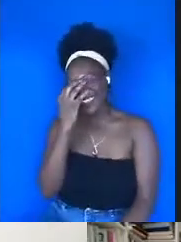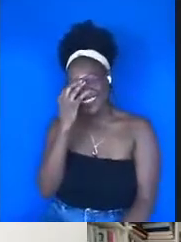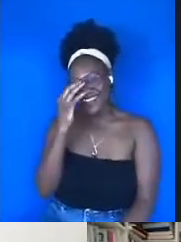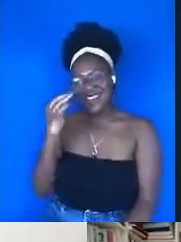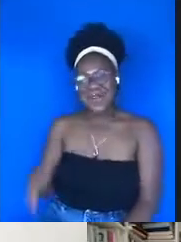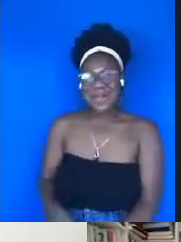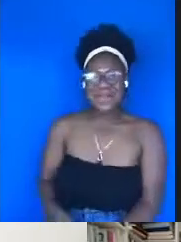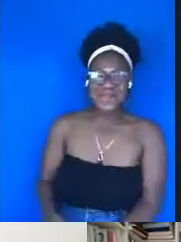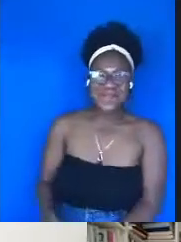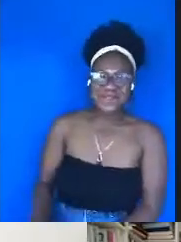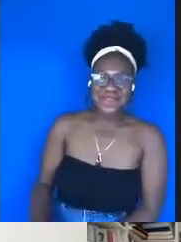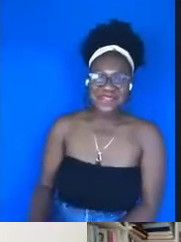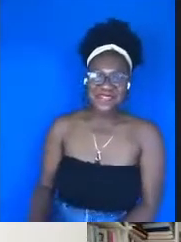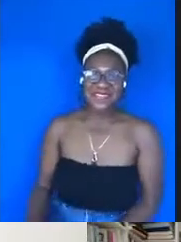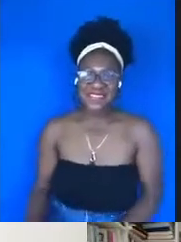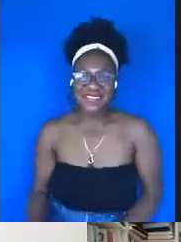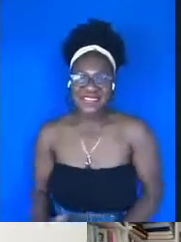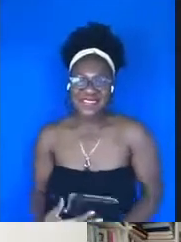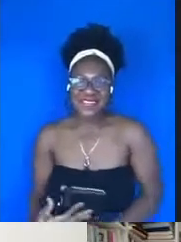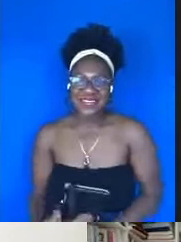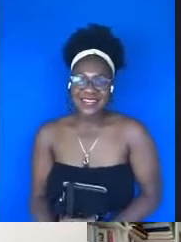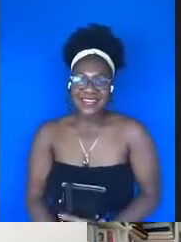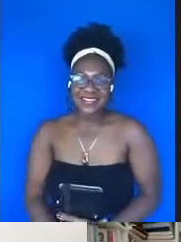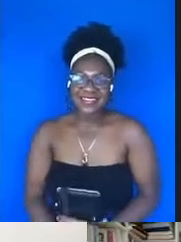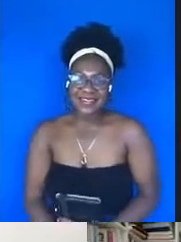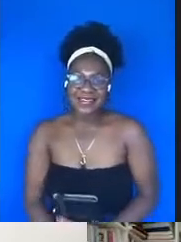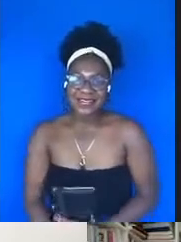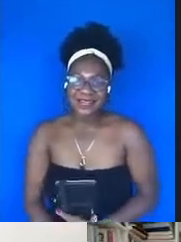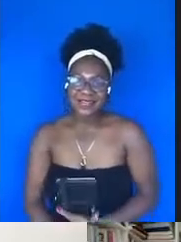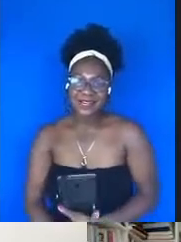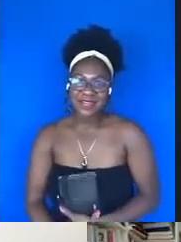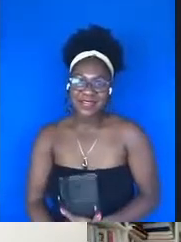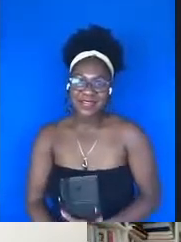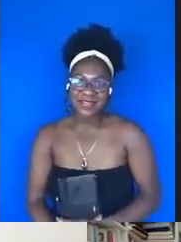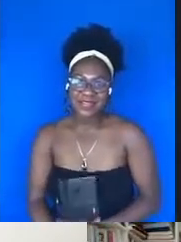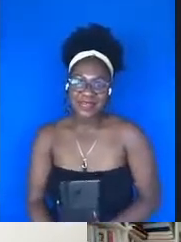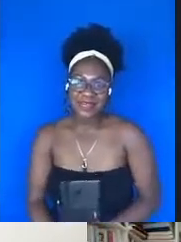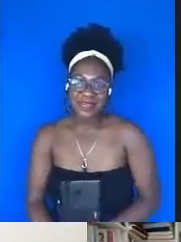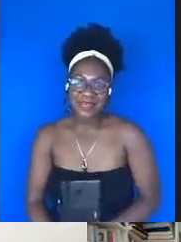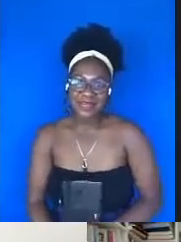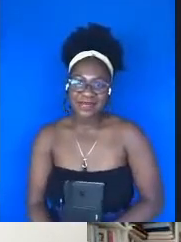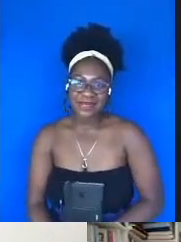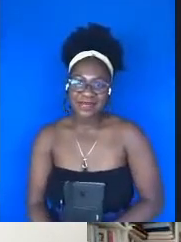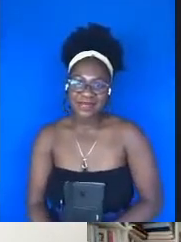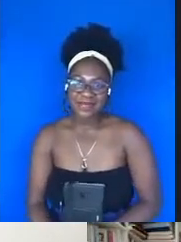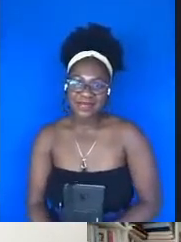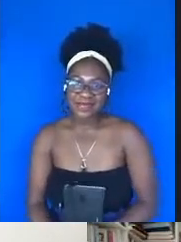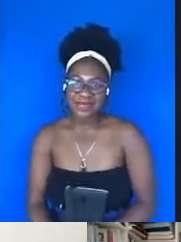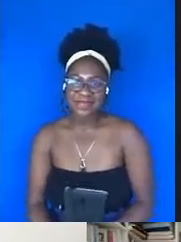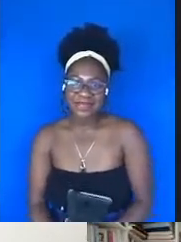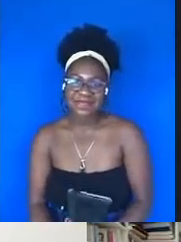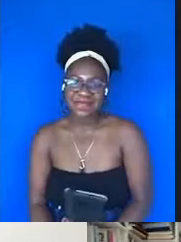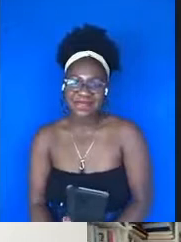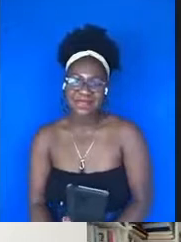my own work. Then I'm like, you know, making weird faces. It has nothing to do with what's happening. It's all about what's happening inside my crazy head. But